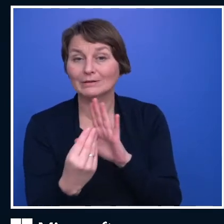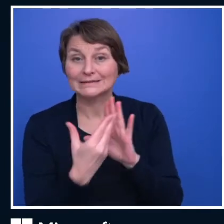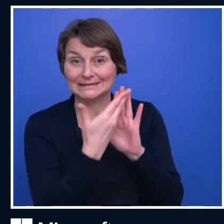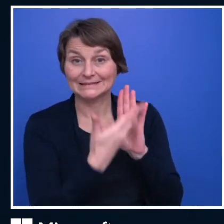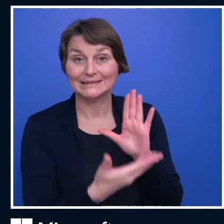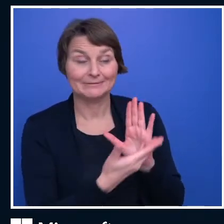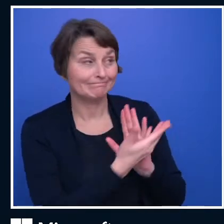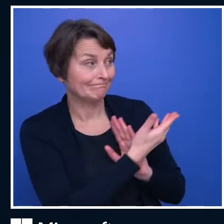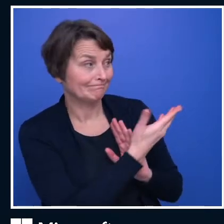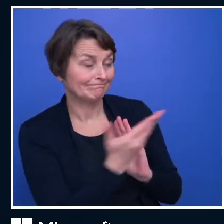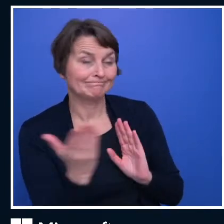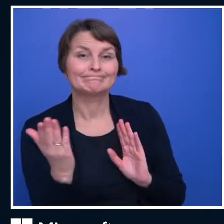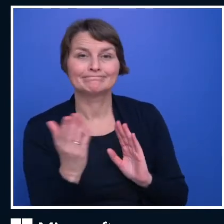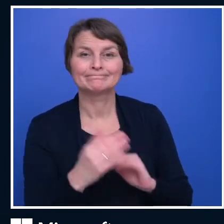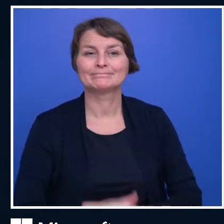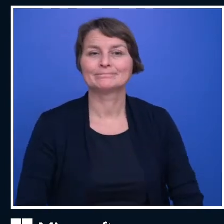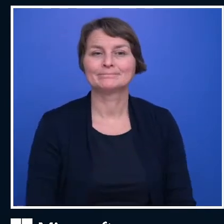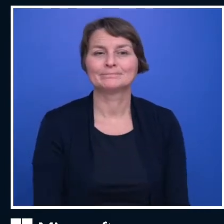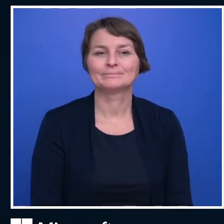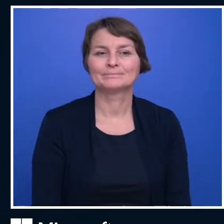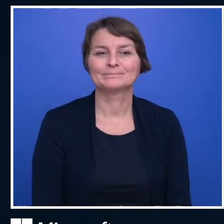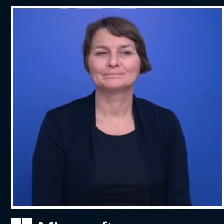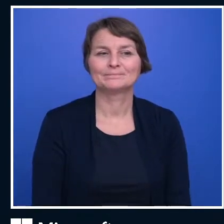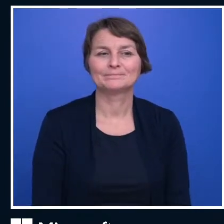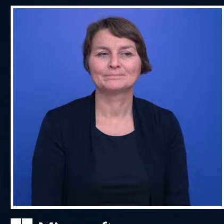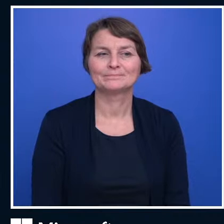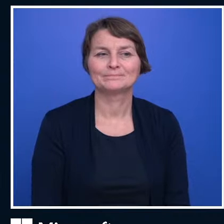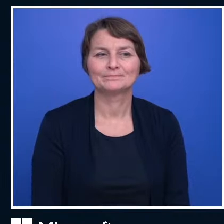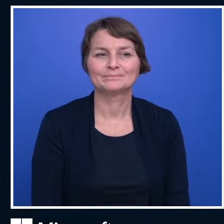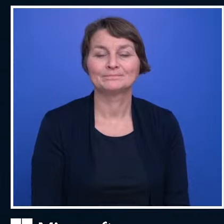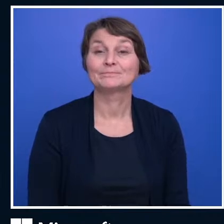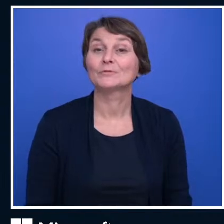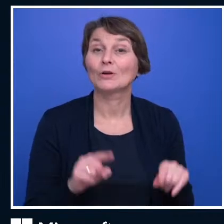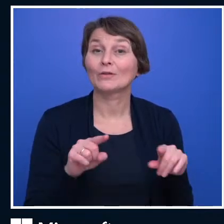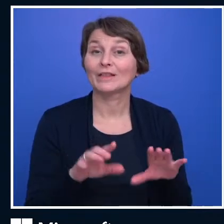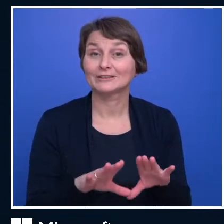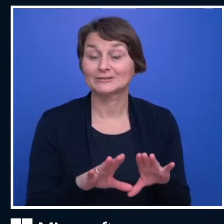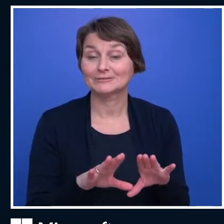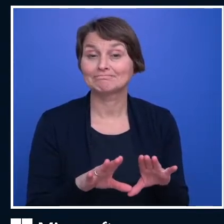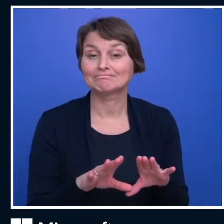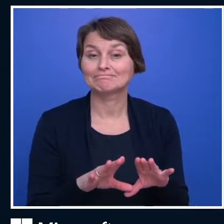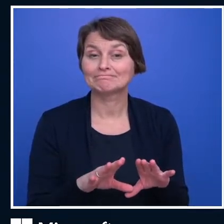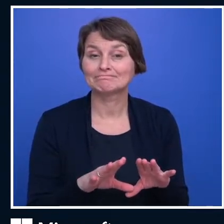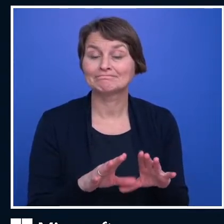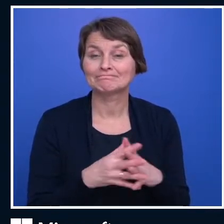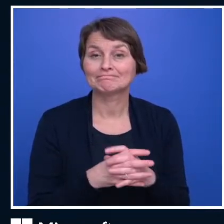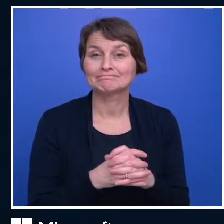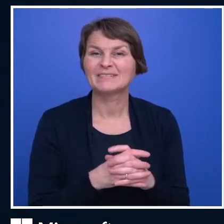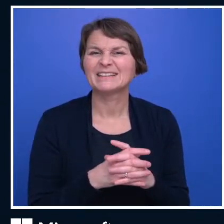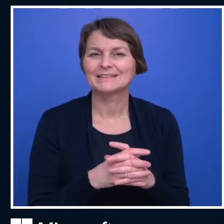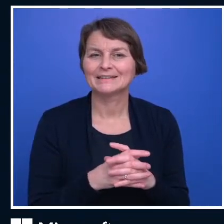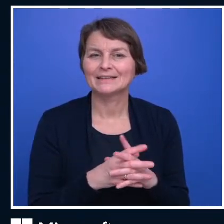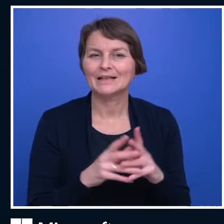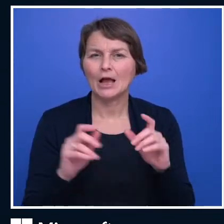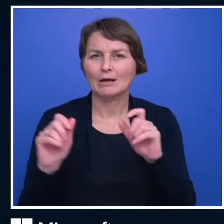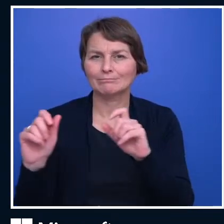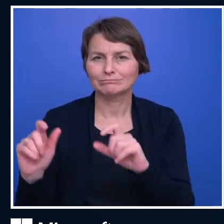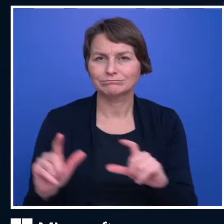ML2. So with that, let me quickly switch my